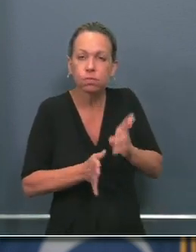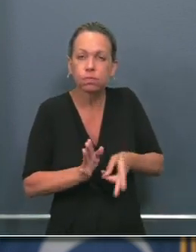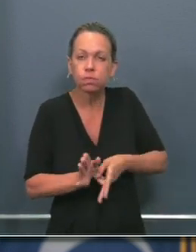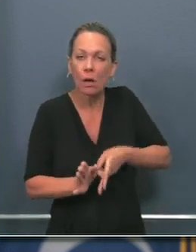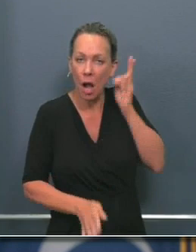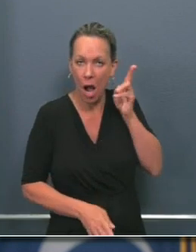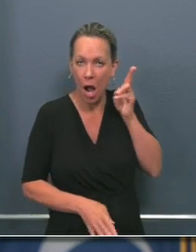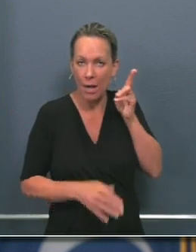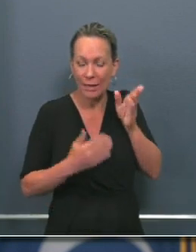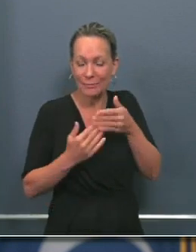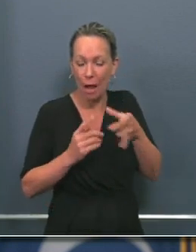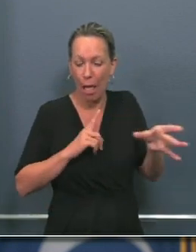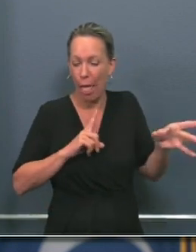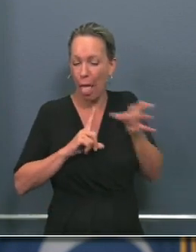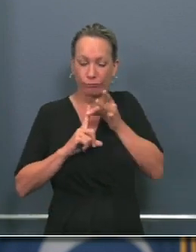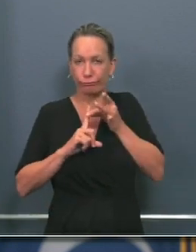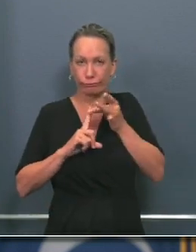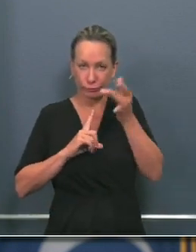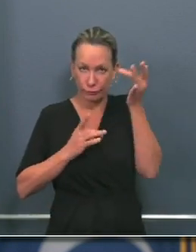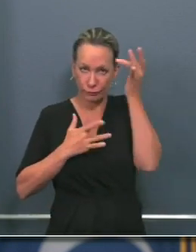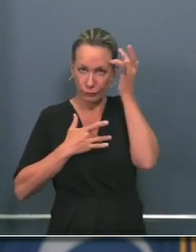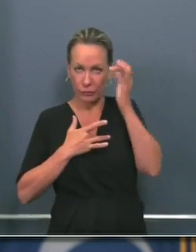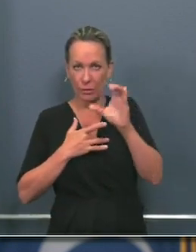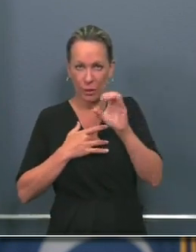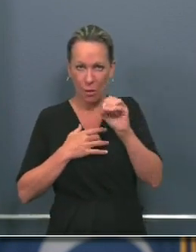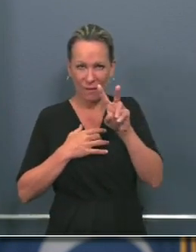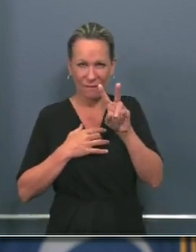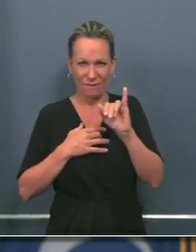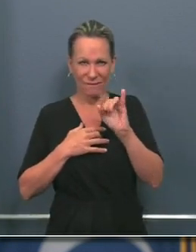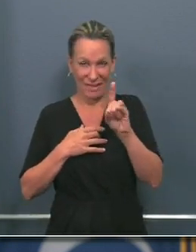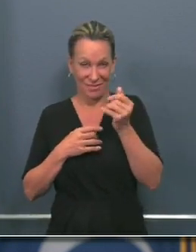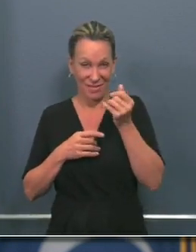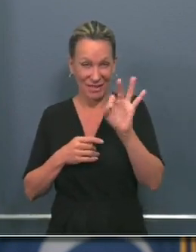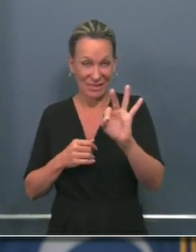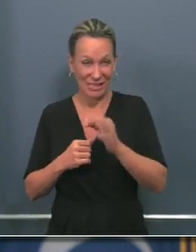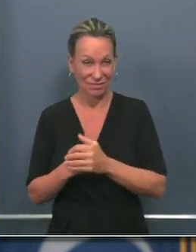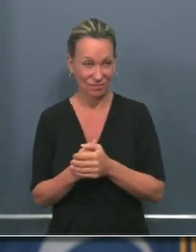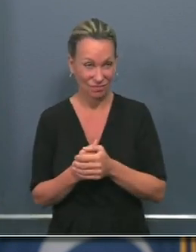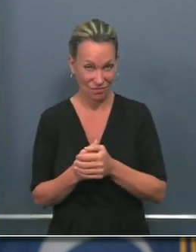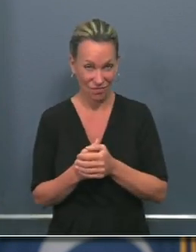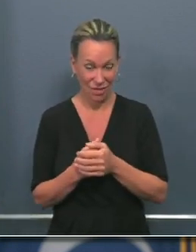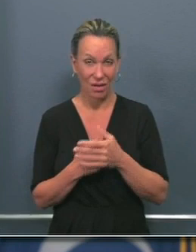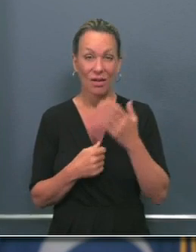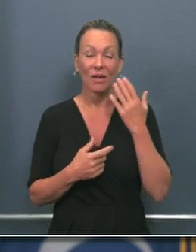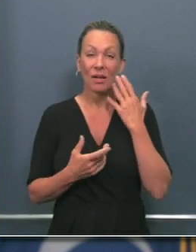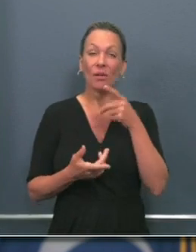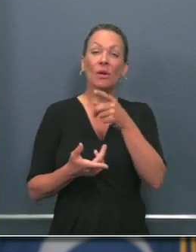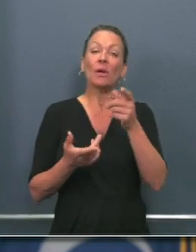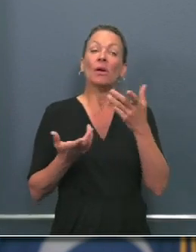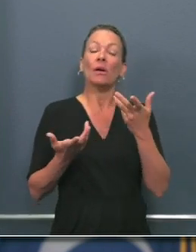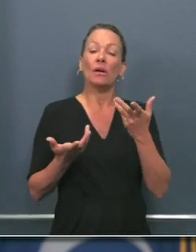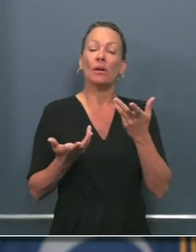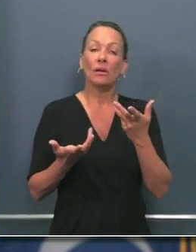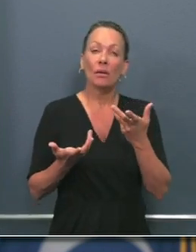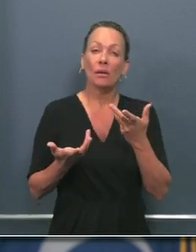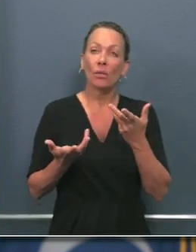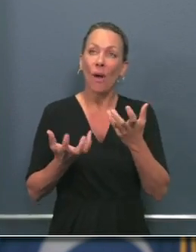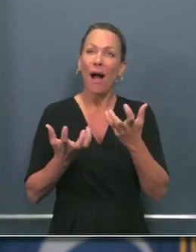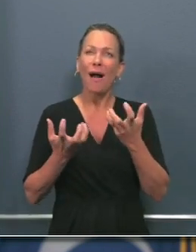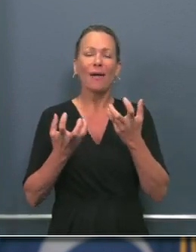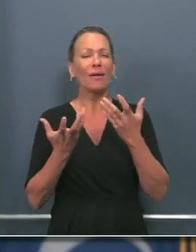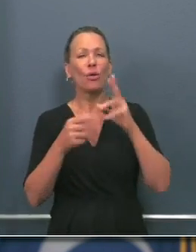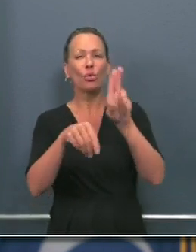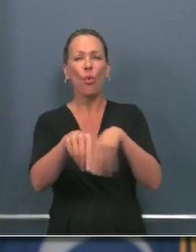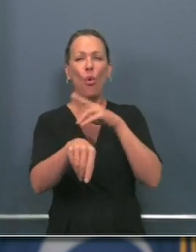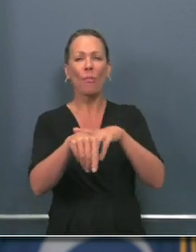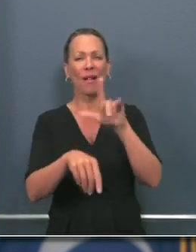go back to some semblance of normalcy with modifications, let us not forget the most vulnerable amongst us